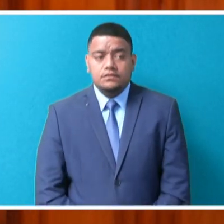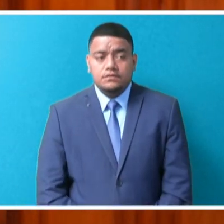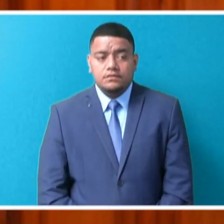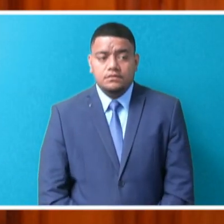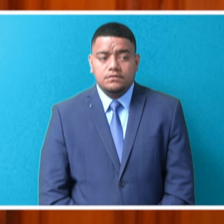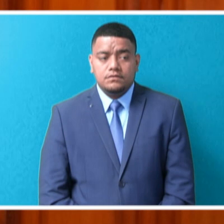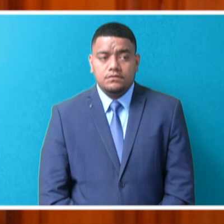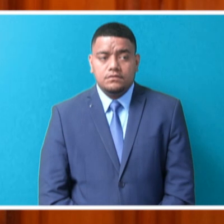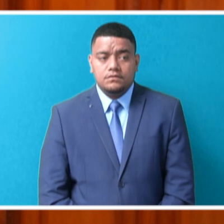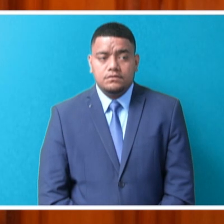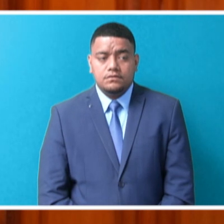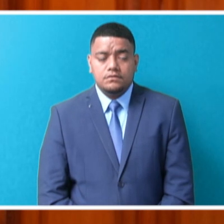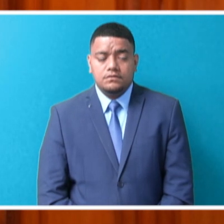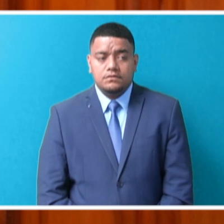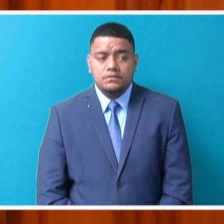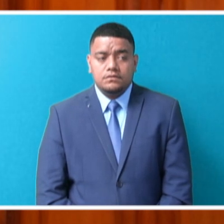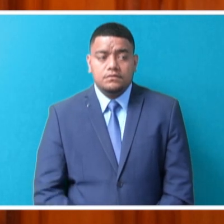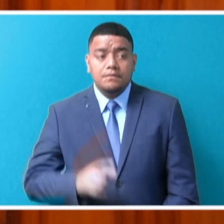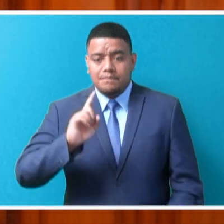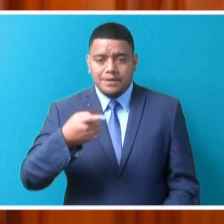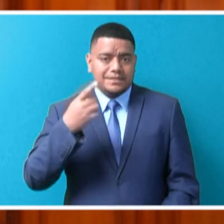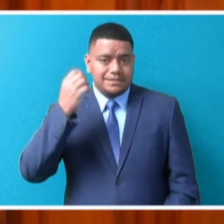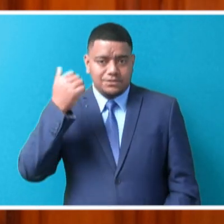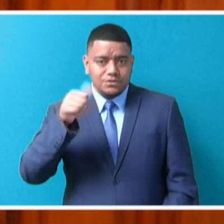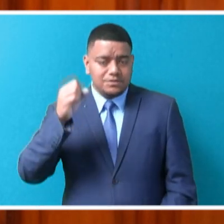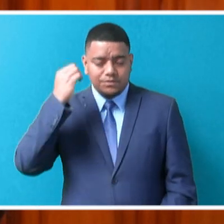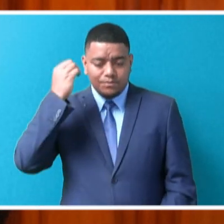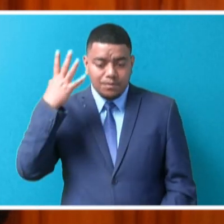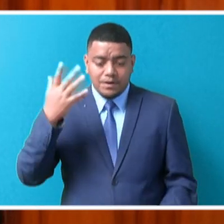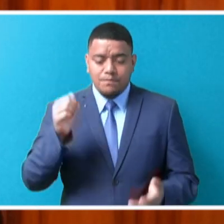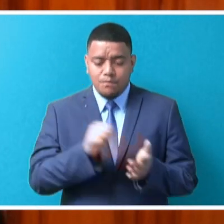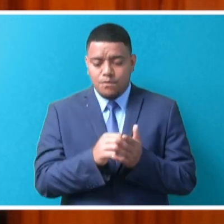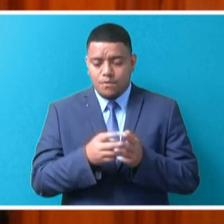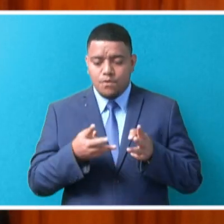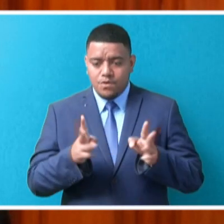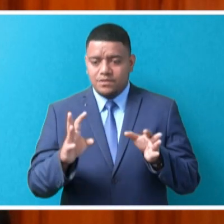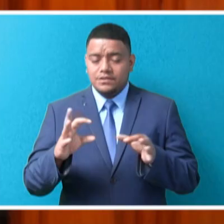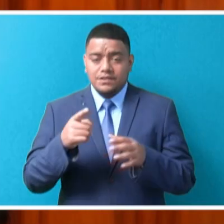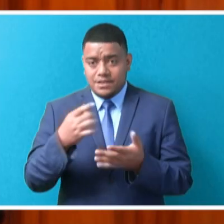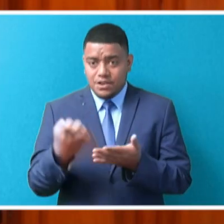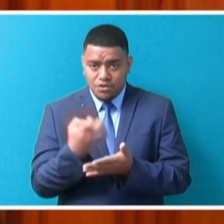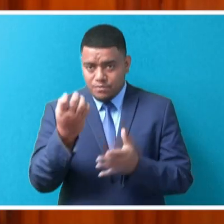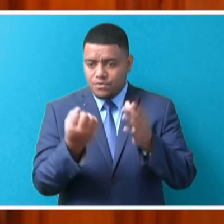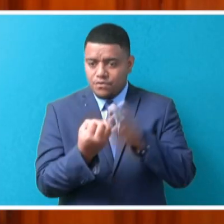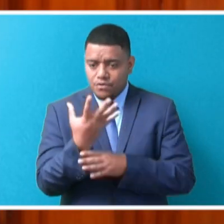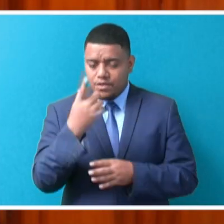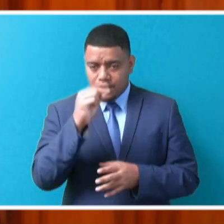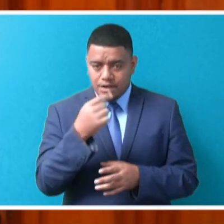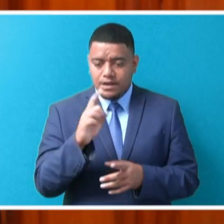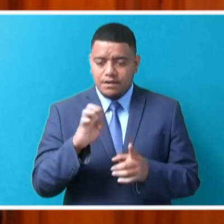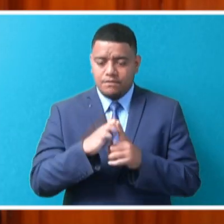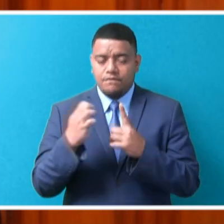is not deregulation, but smarter and more effective regulation, ensuring that economic growth and environmental